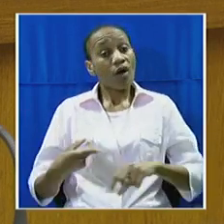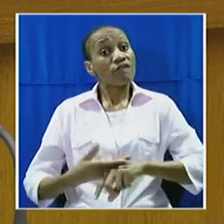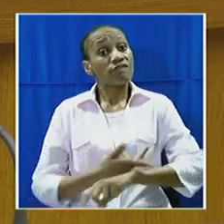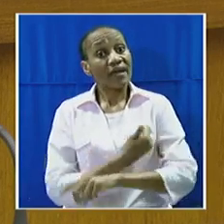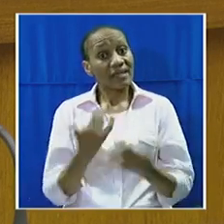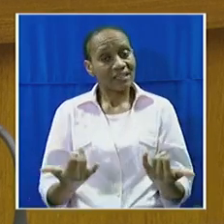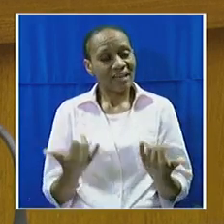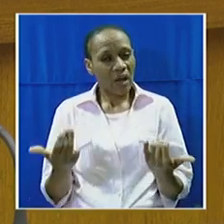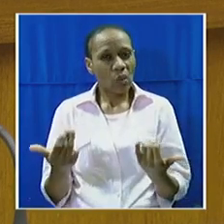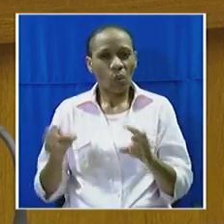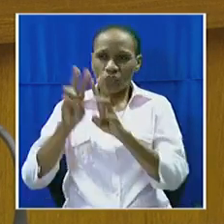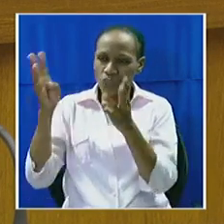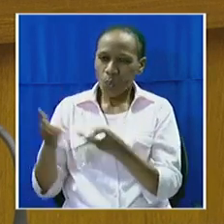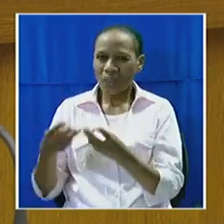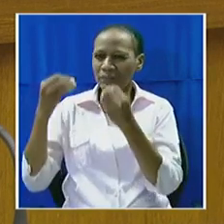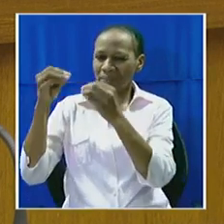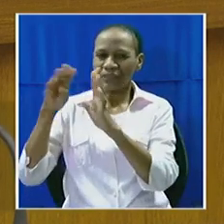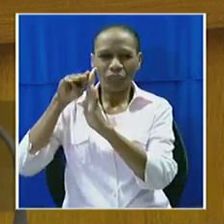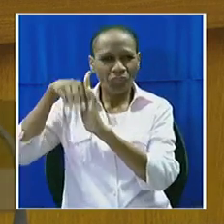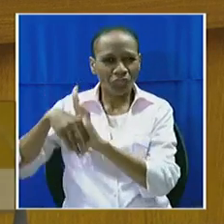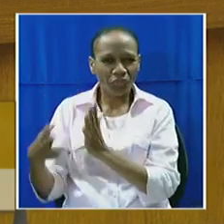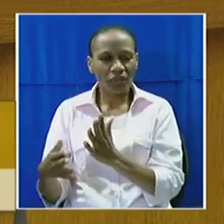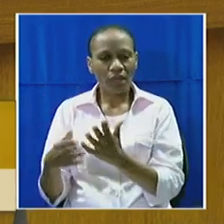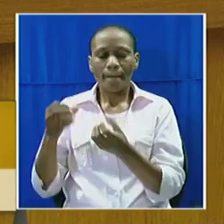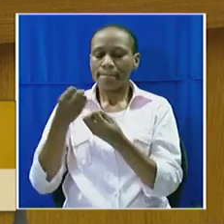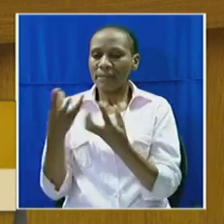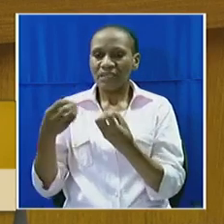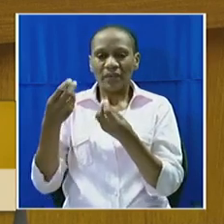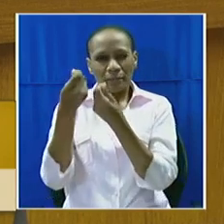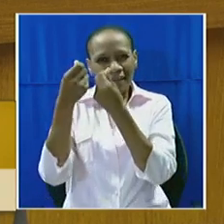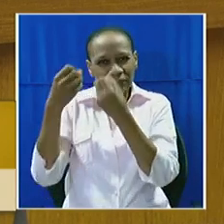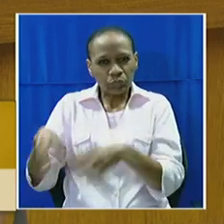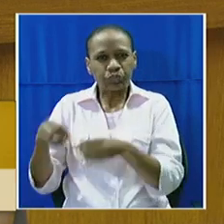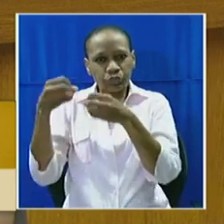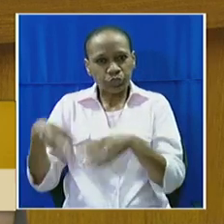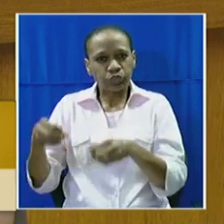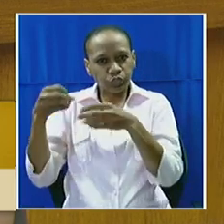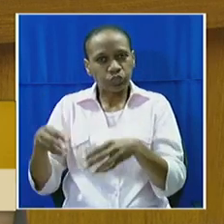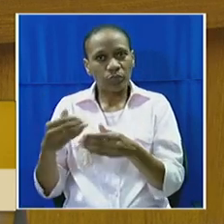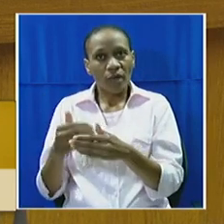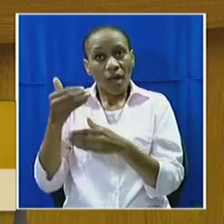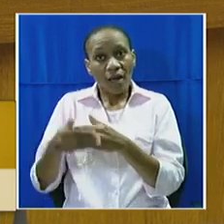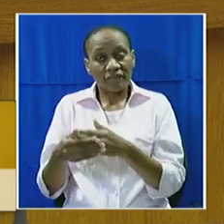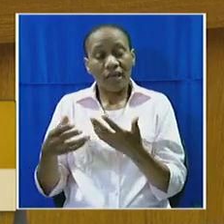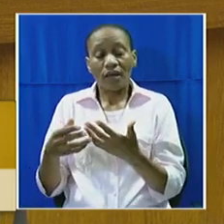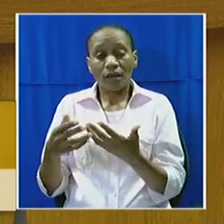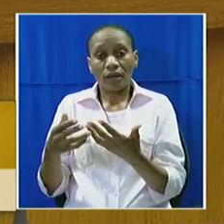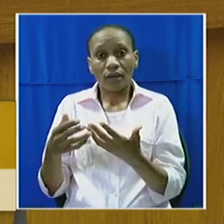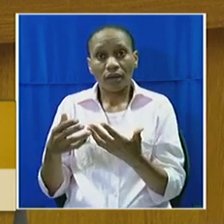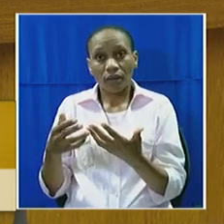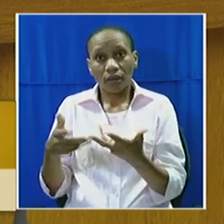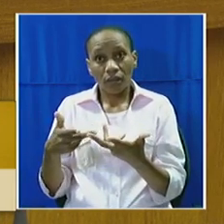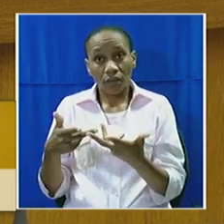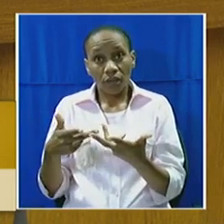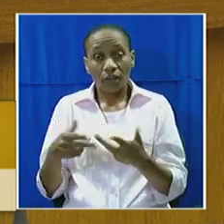near collapse of global markets, which have suffered losses akin to the 2008 global financial crisis.